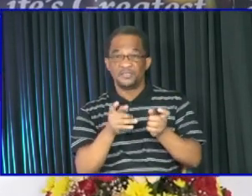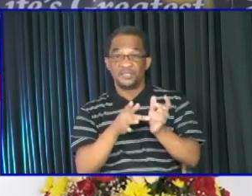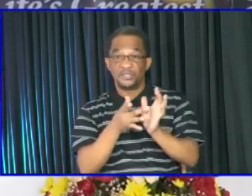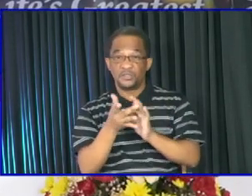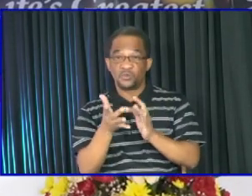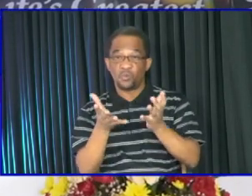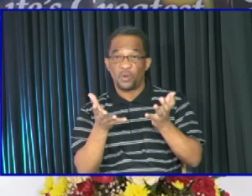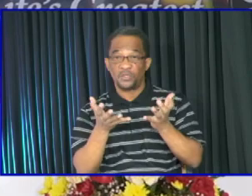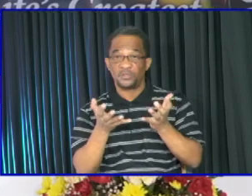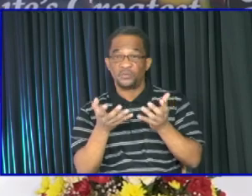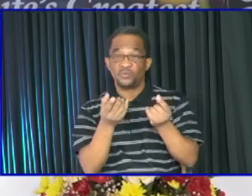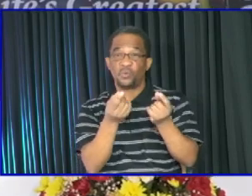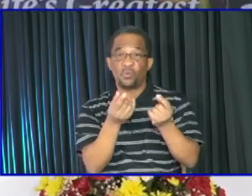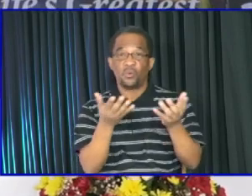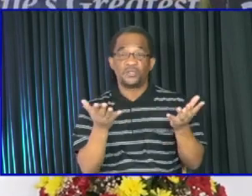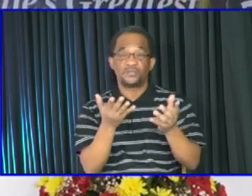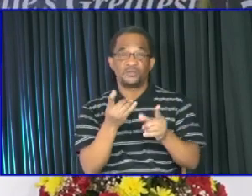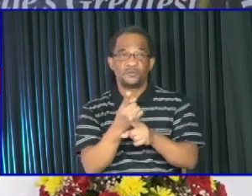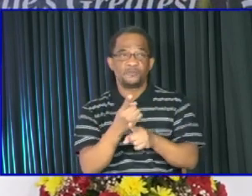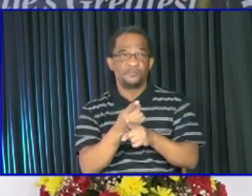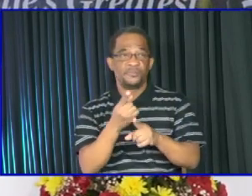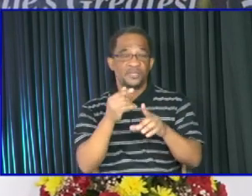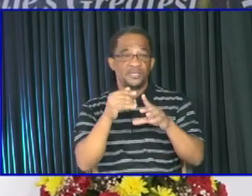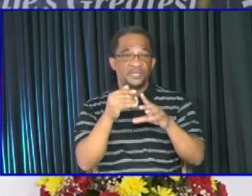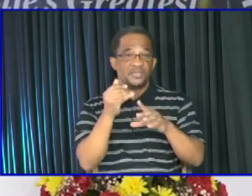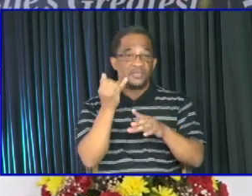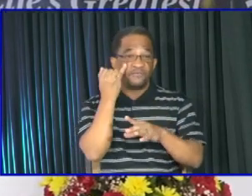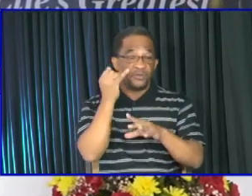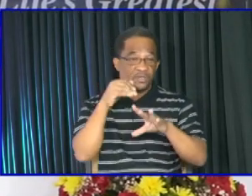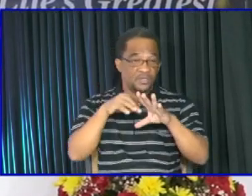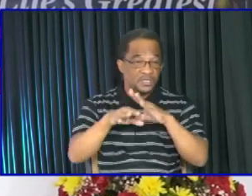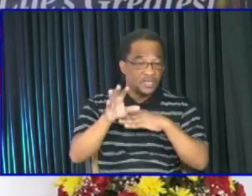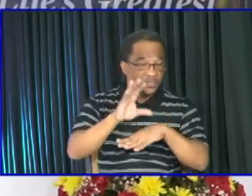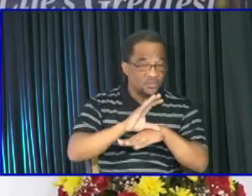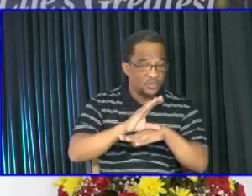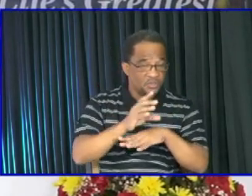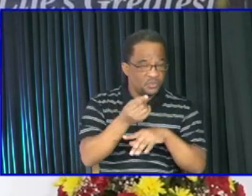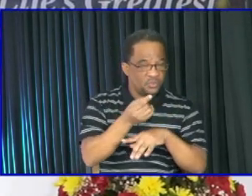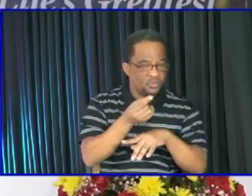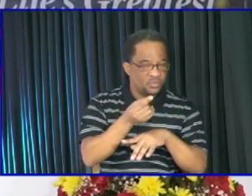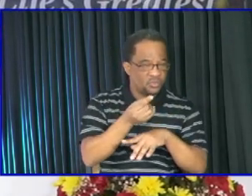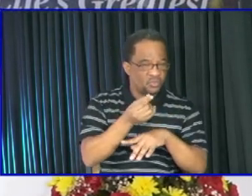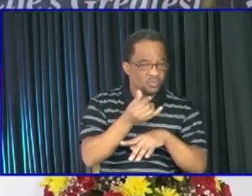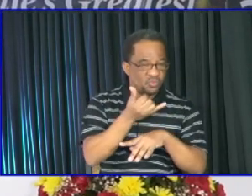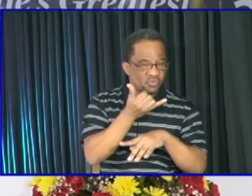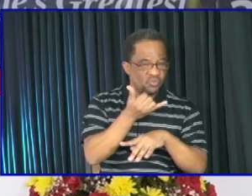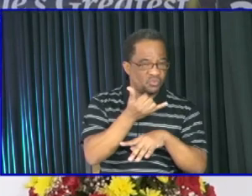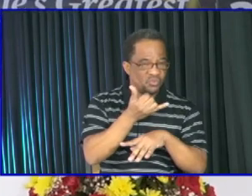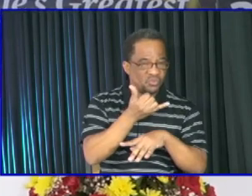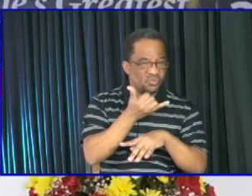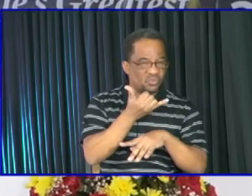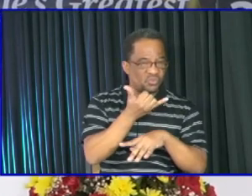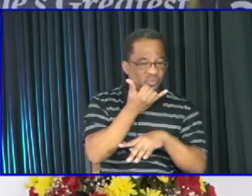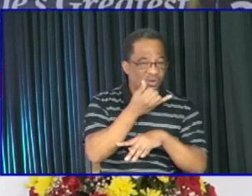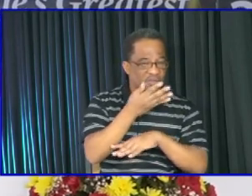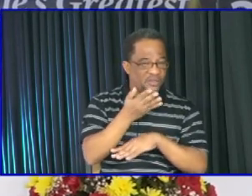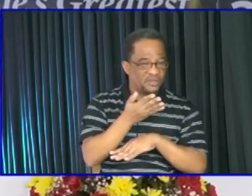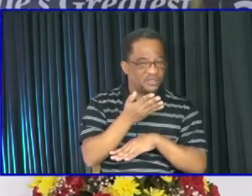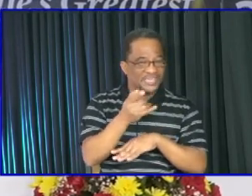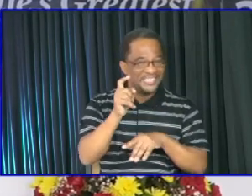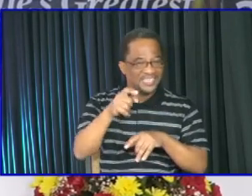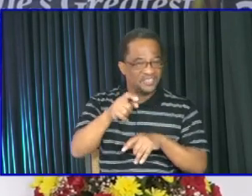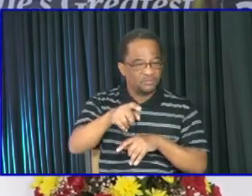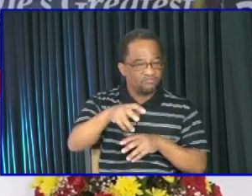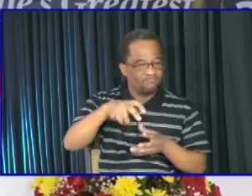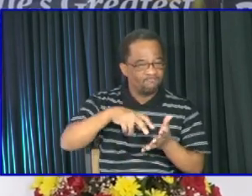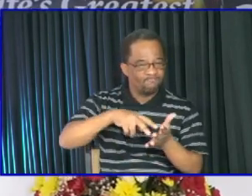do what is right. So if you're in a church that's not doing the right thing, you need to step out and follow what Jesus says.